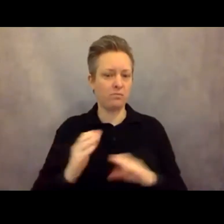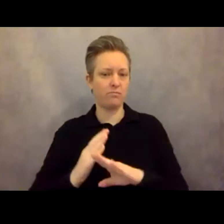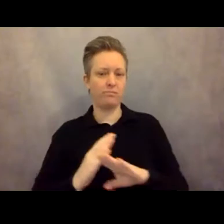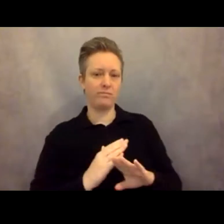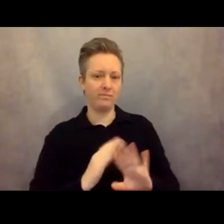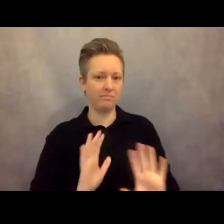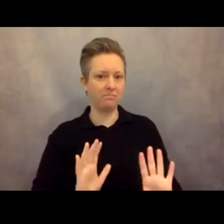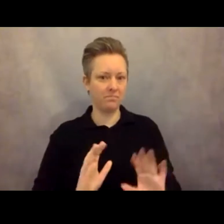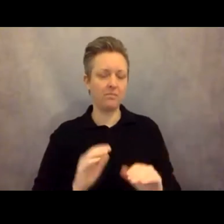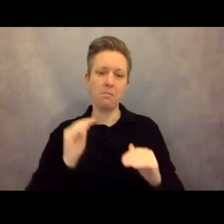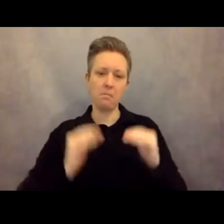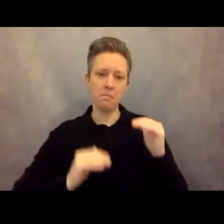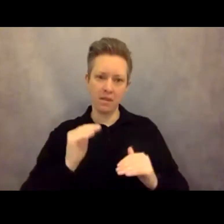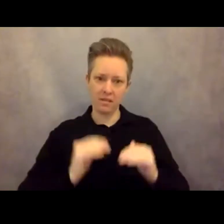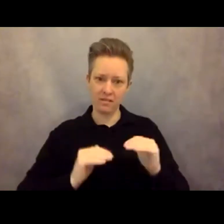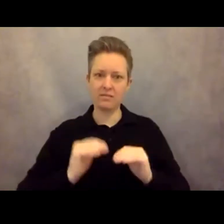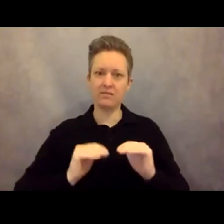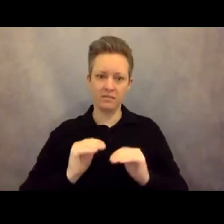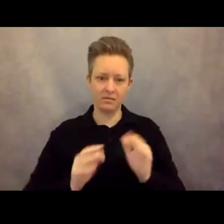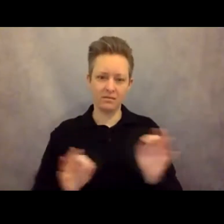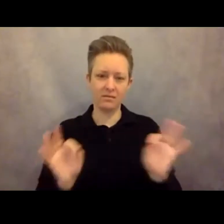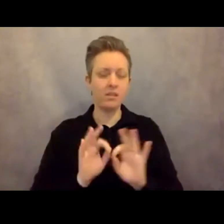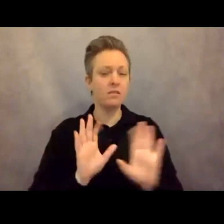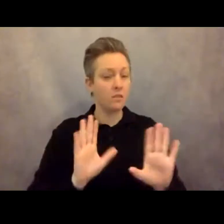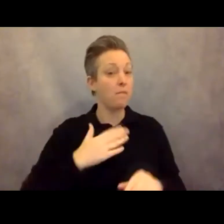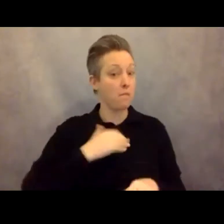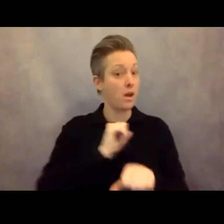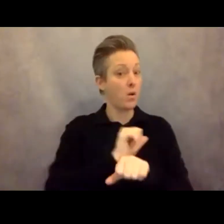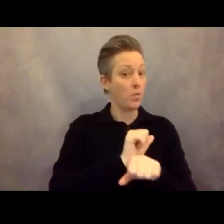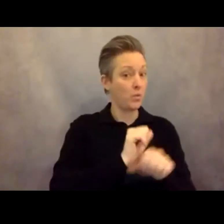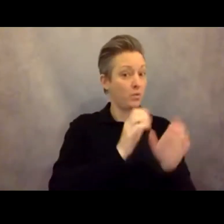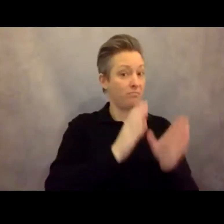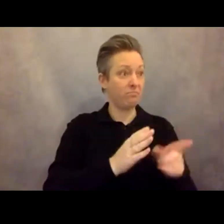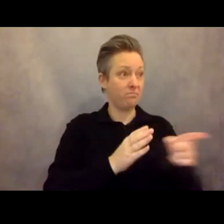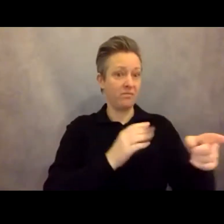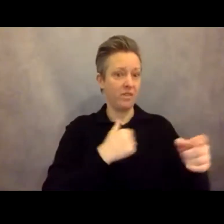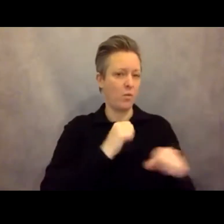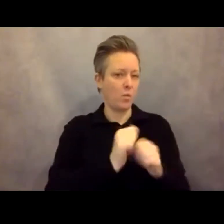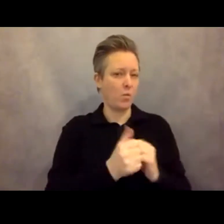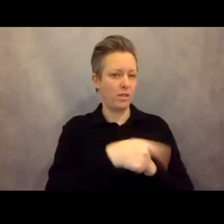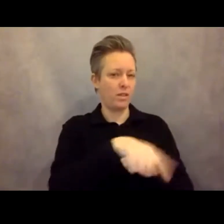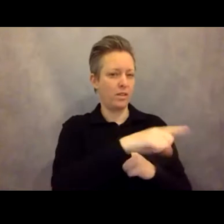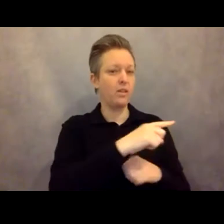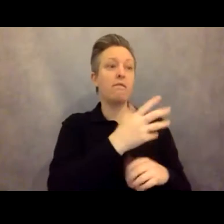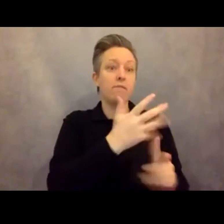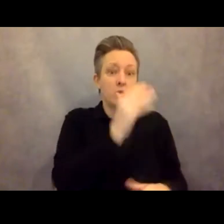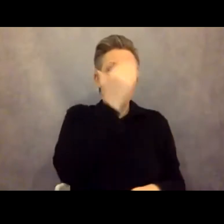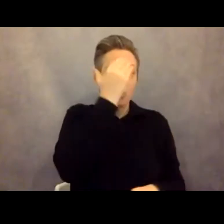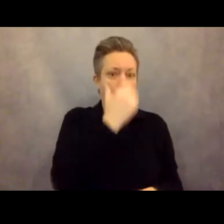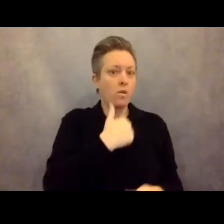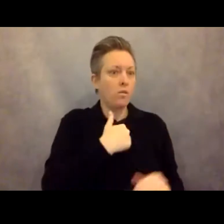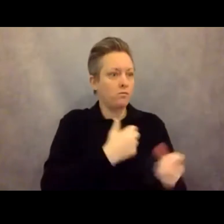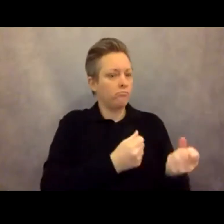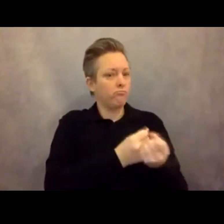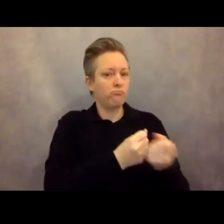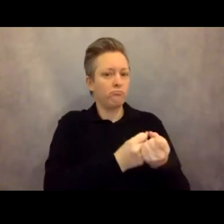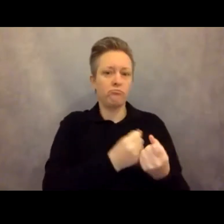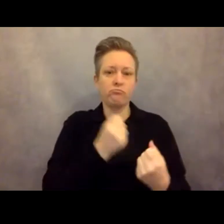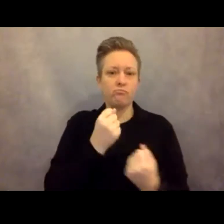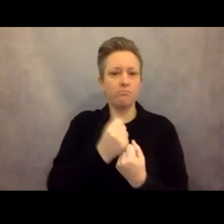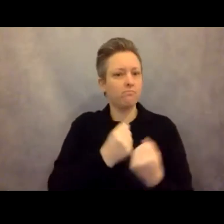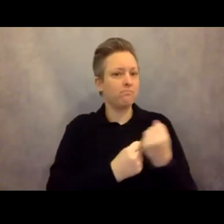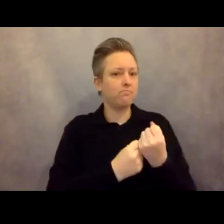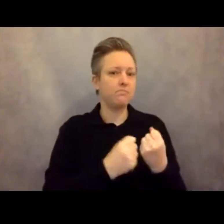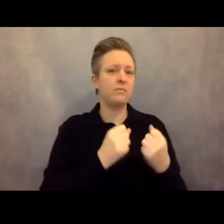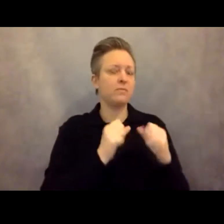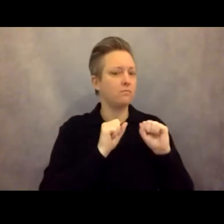my work colleagues. They are my sisters for sure, and my siblings for sure. But if I'm on vacation, don't call me. Like, we can talk